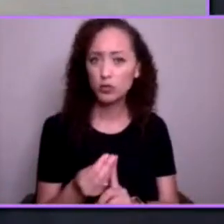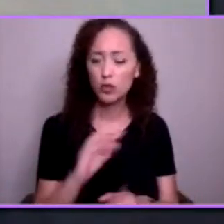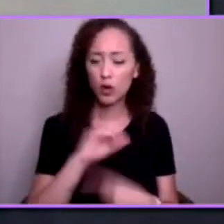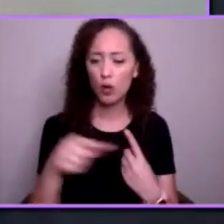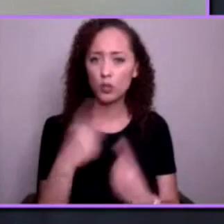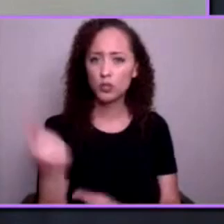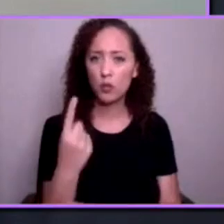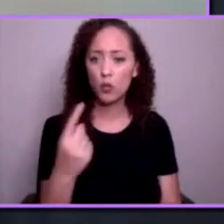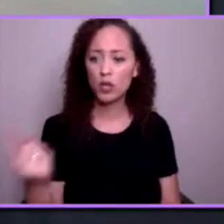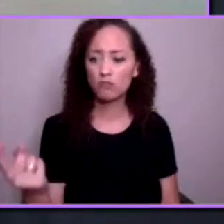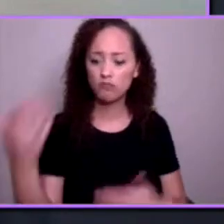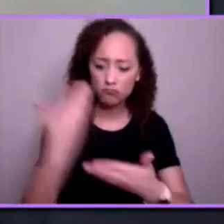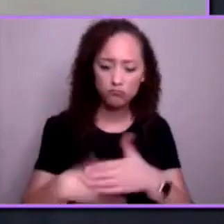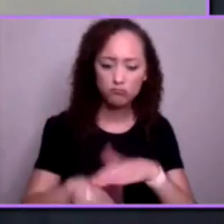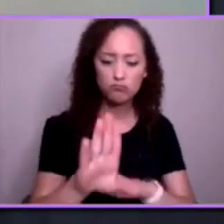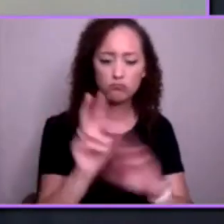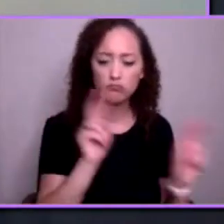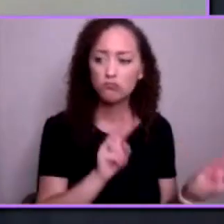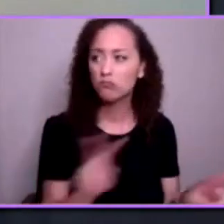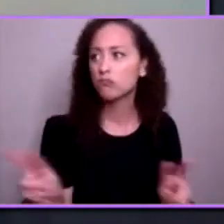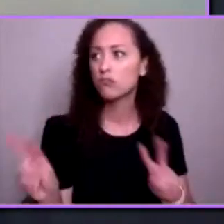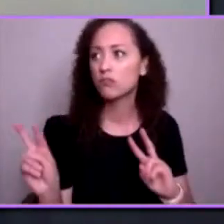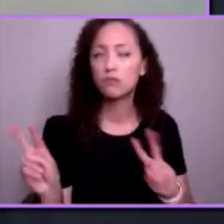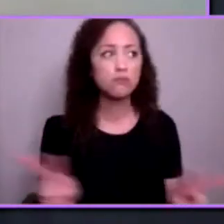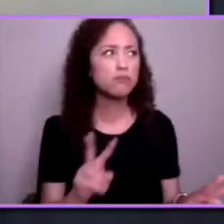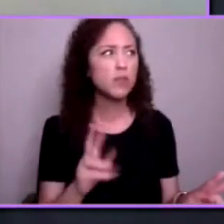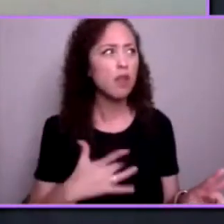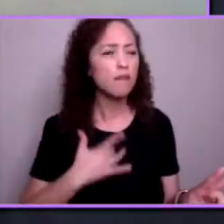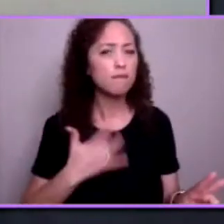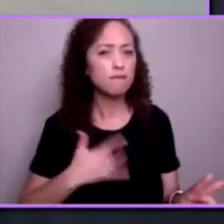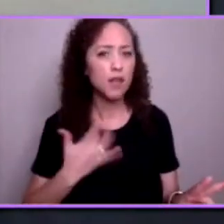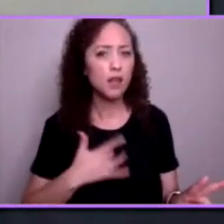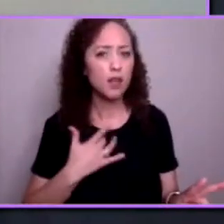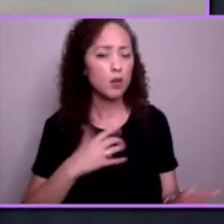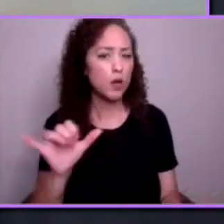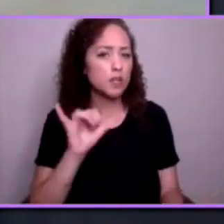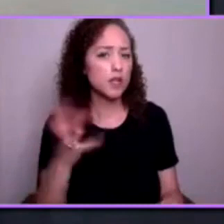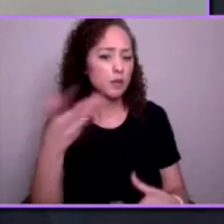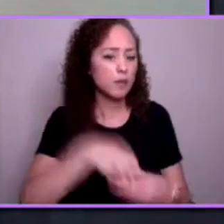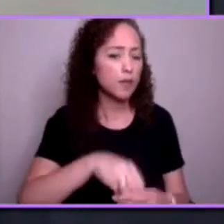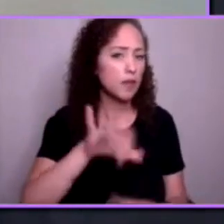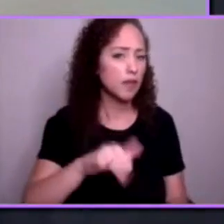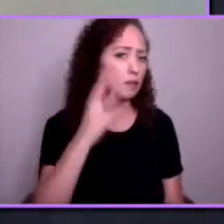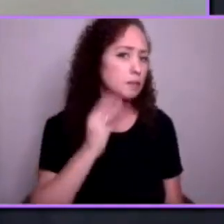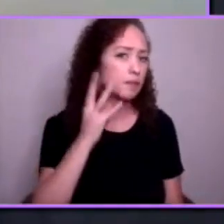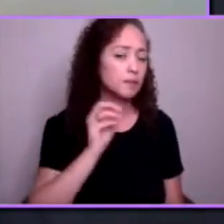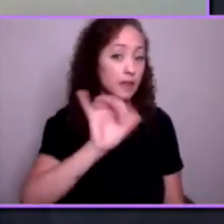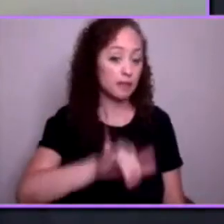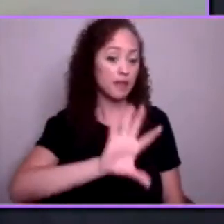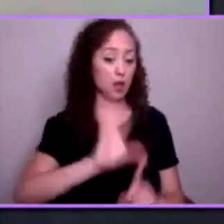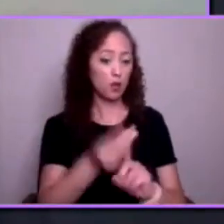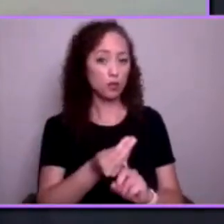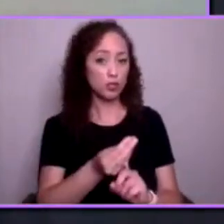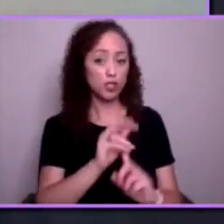venue, they will get a look or they'll feel what it's like to be part of that culture. They may feel like, I don't want to be part of that, or I